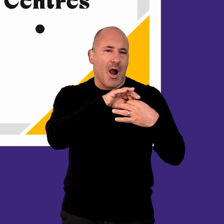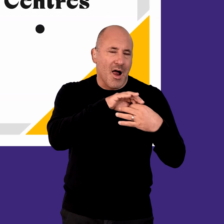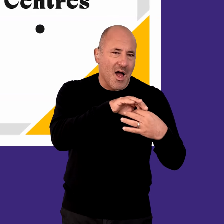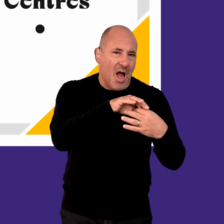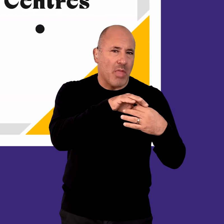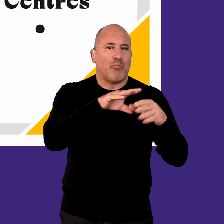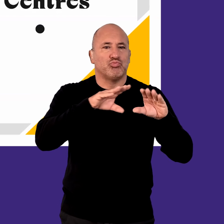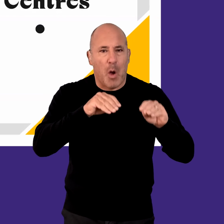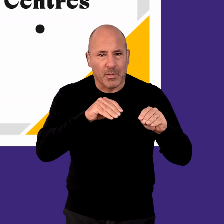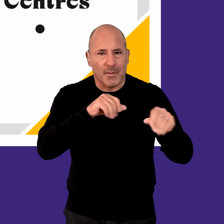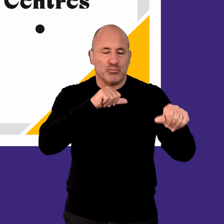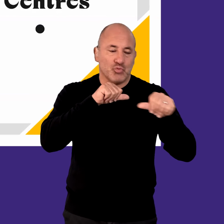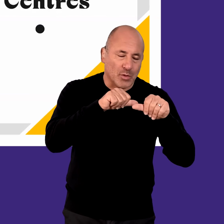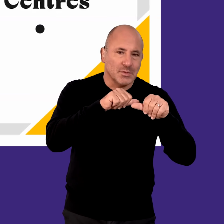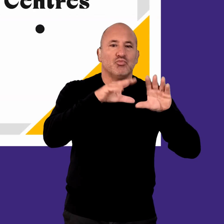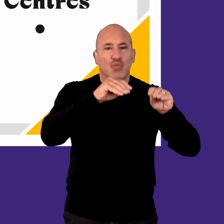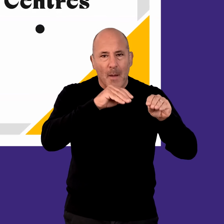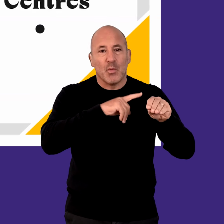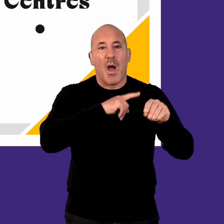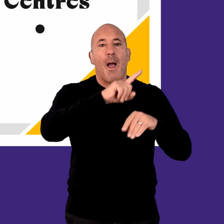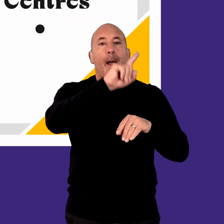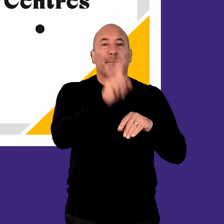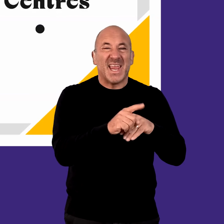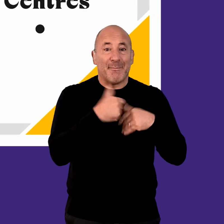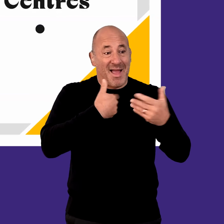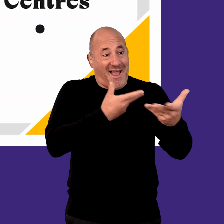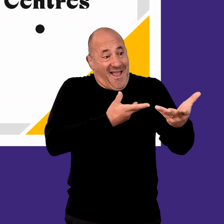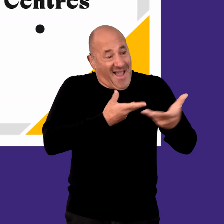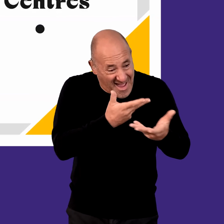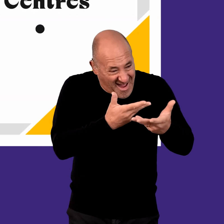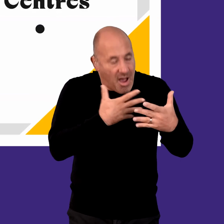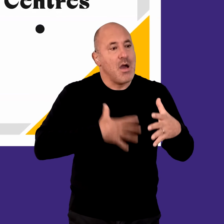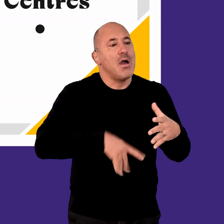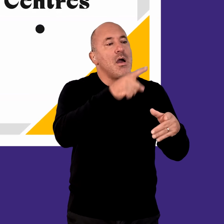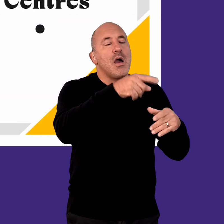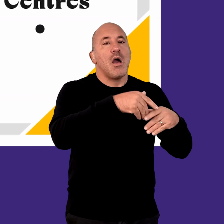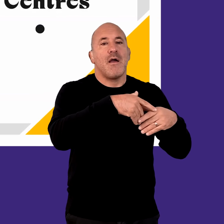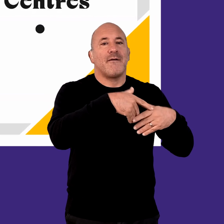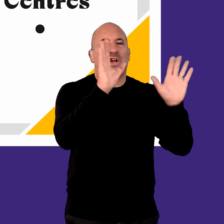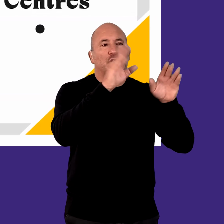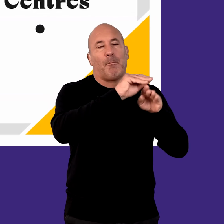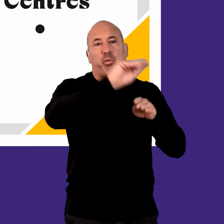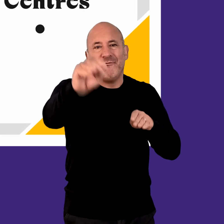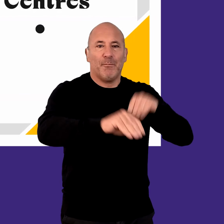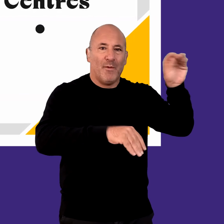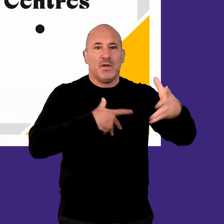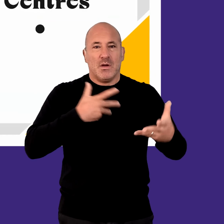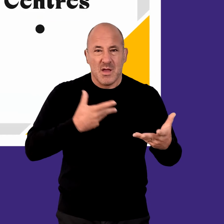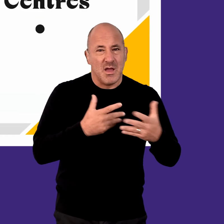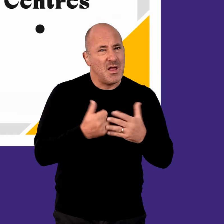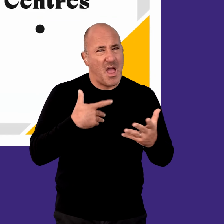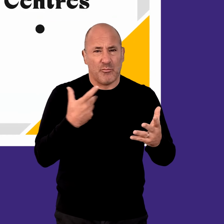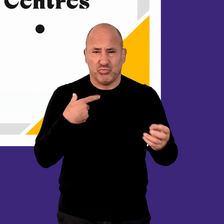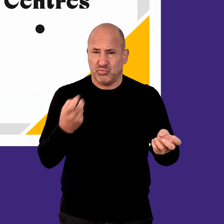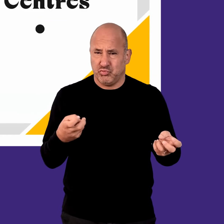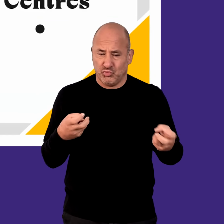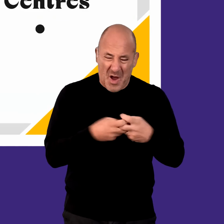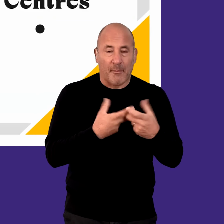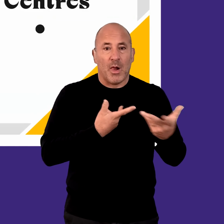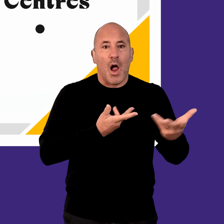usually very slow to develop, and then temporary, because by the time they'd landed, people moved on. It felt like we